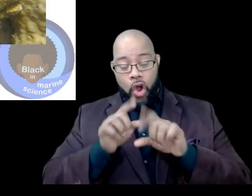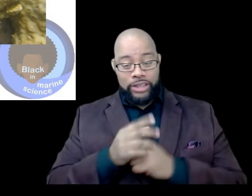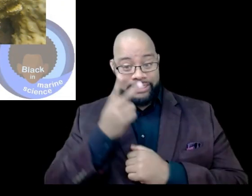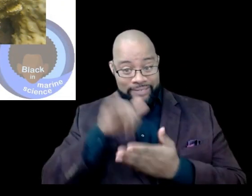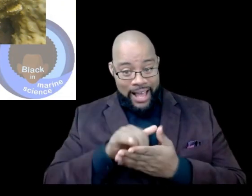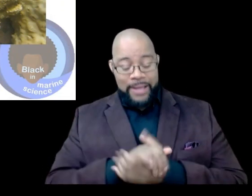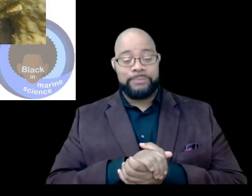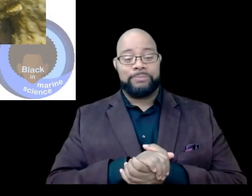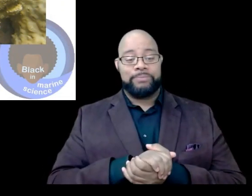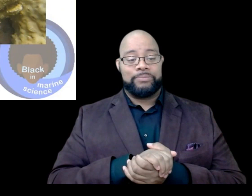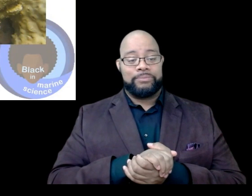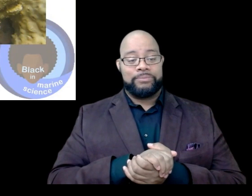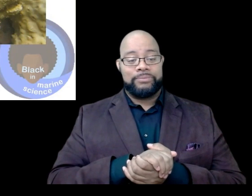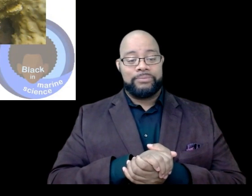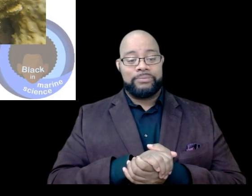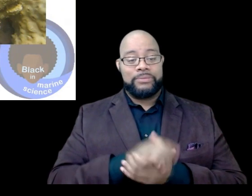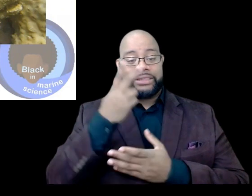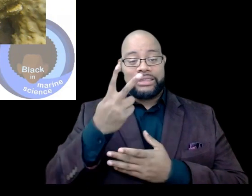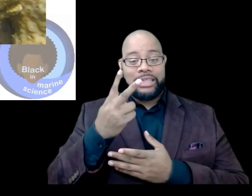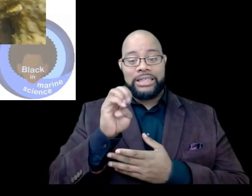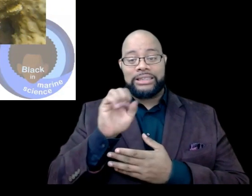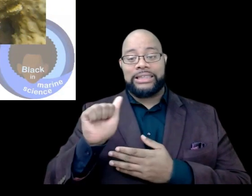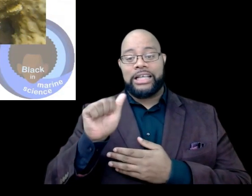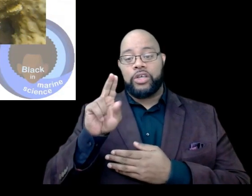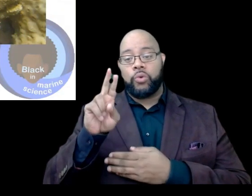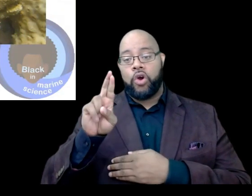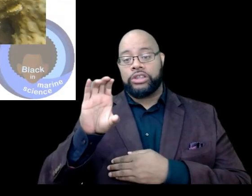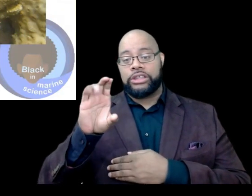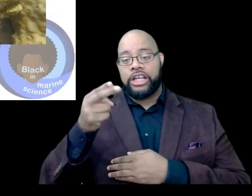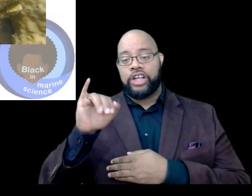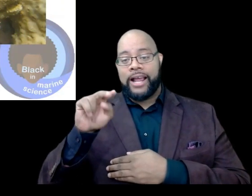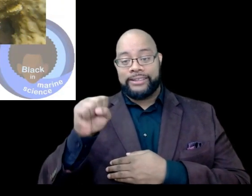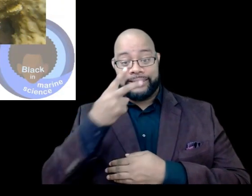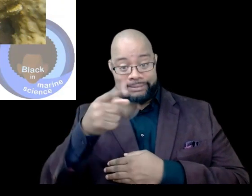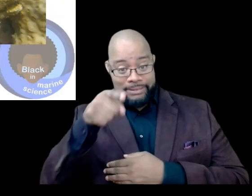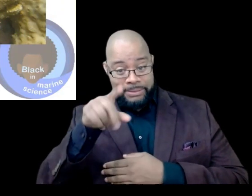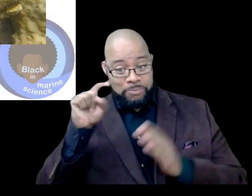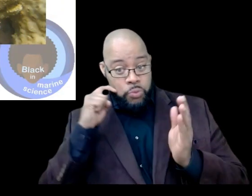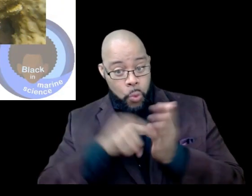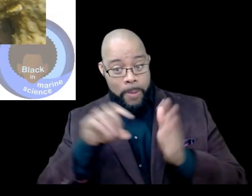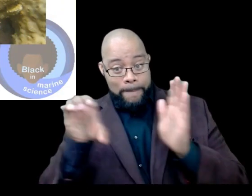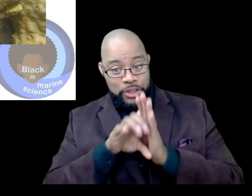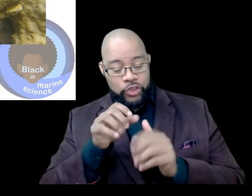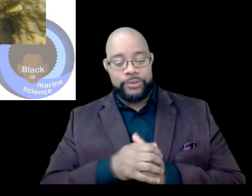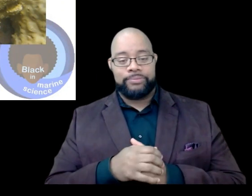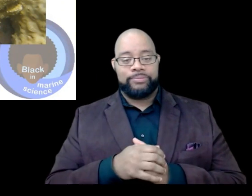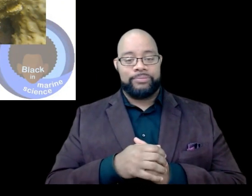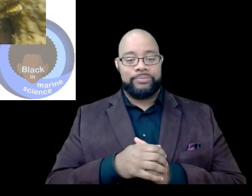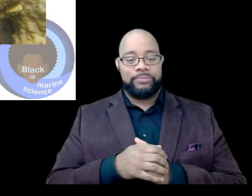stars? Class Ophiuroidea. Your sea urchins? Class